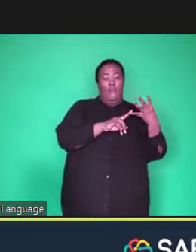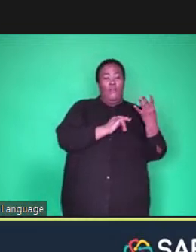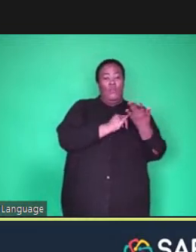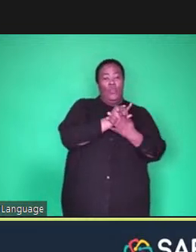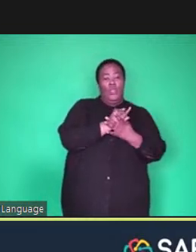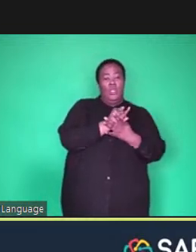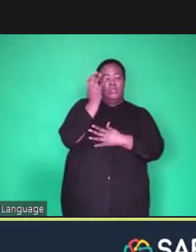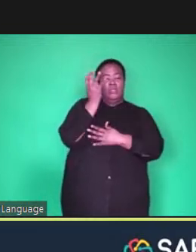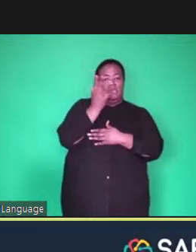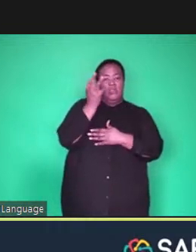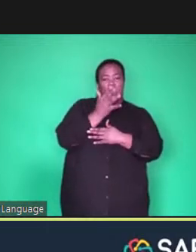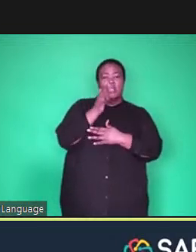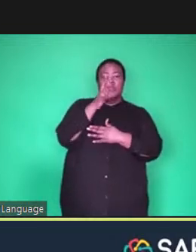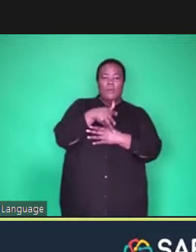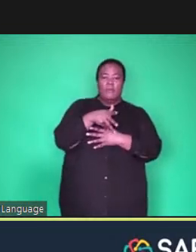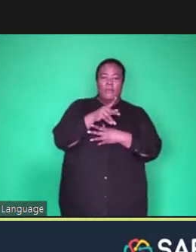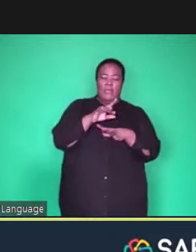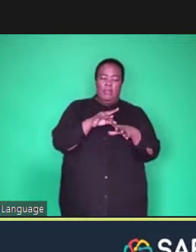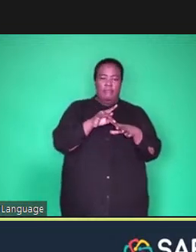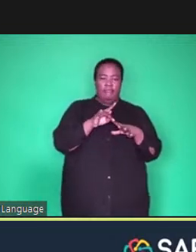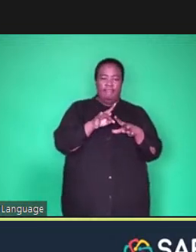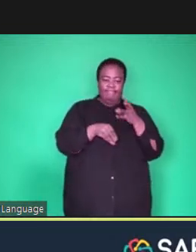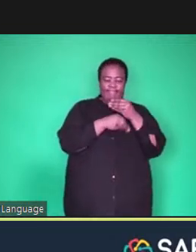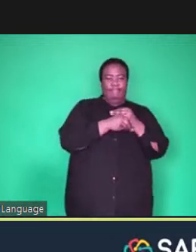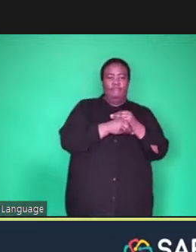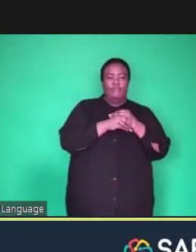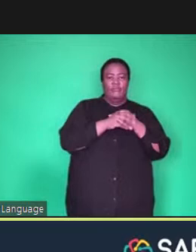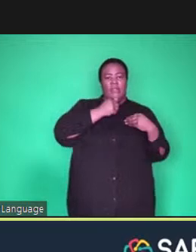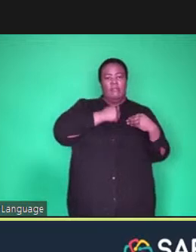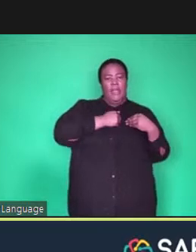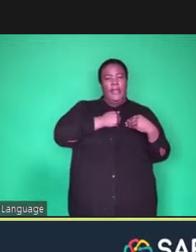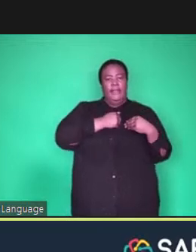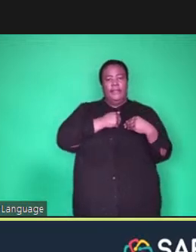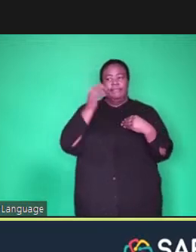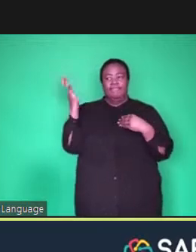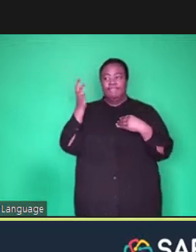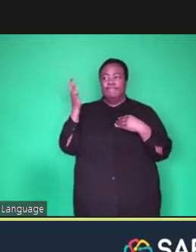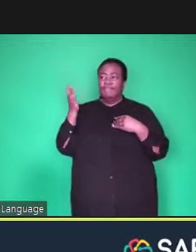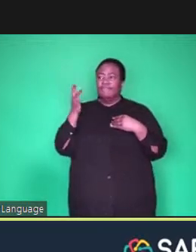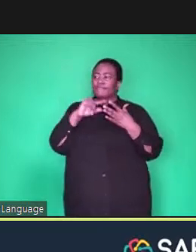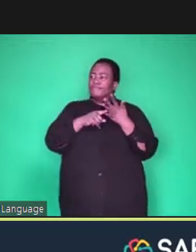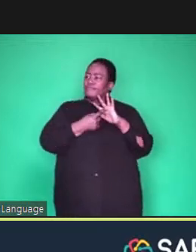my contribution here. Let me start my slideshow.